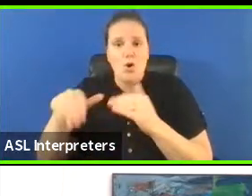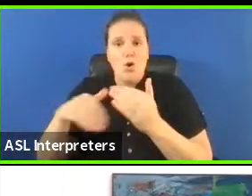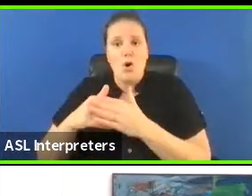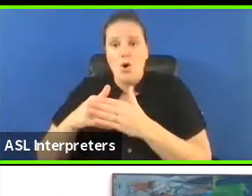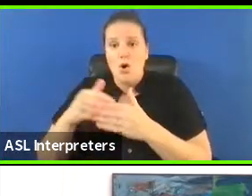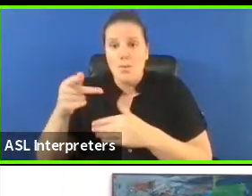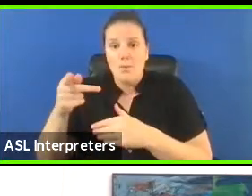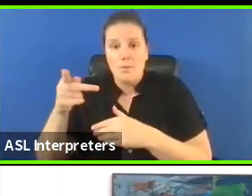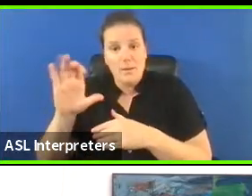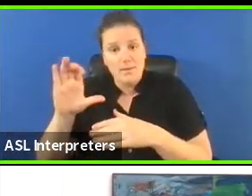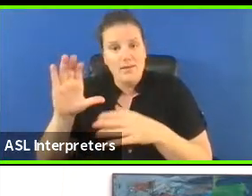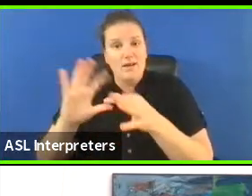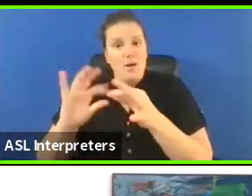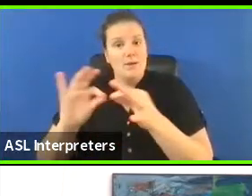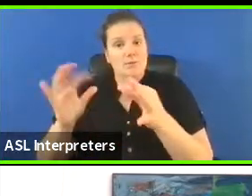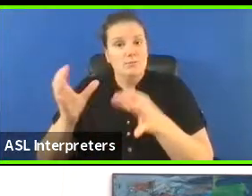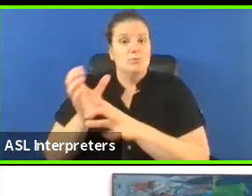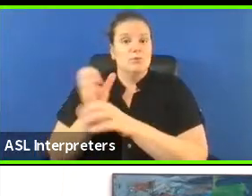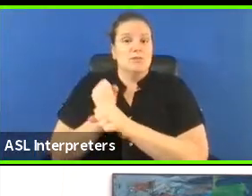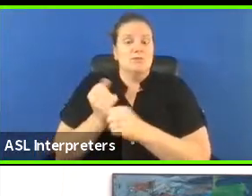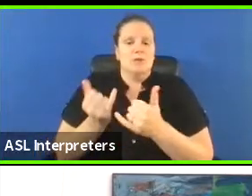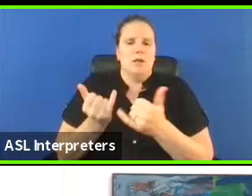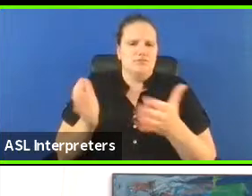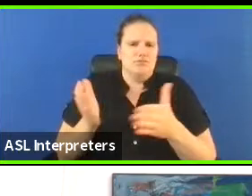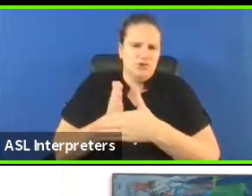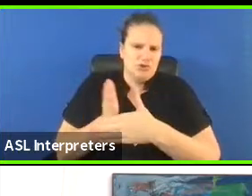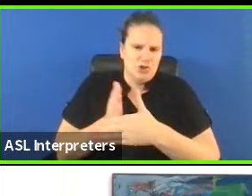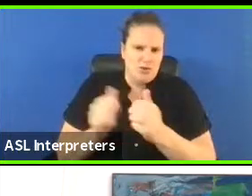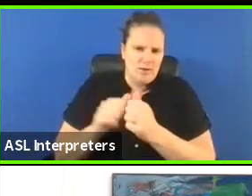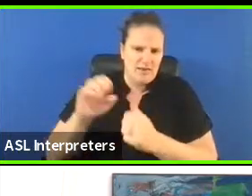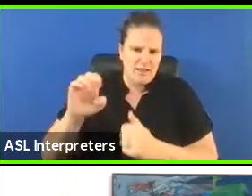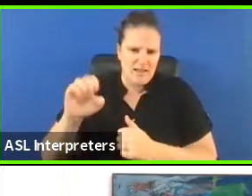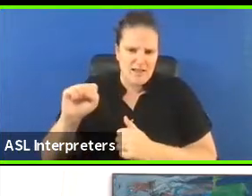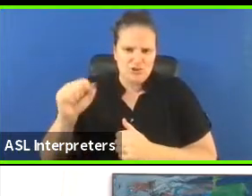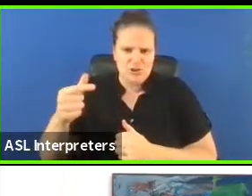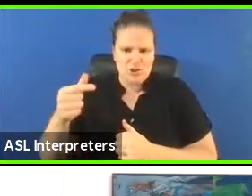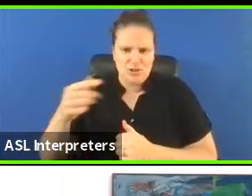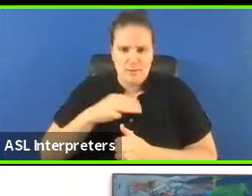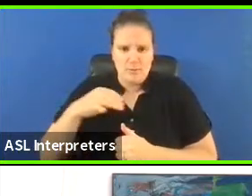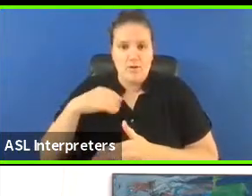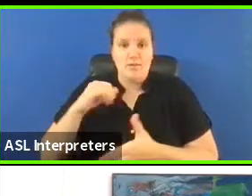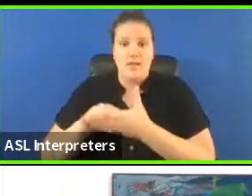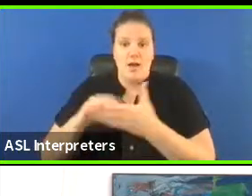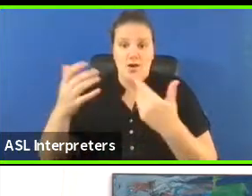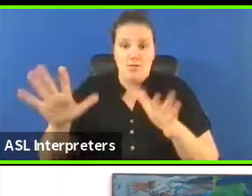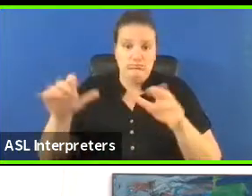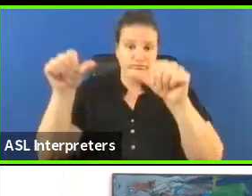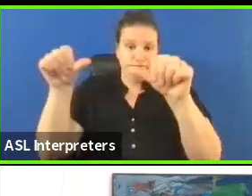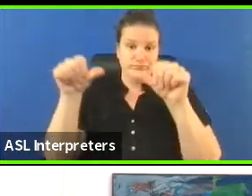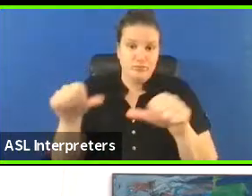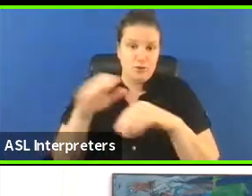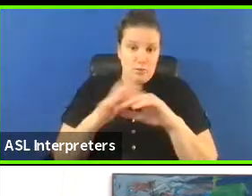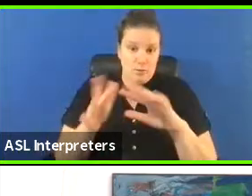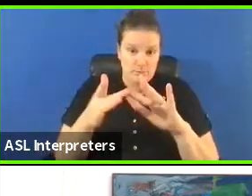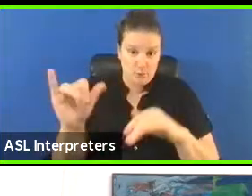comment received to date has already been shared with our ESG members, and that also gets posted to the website.